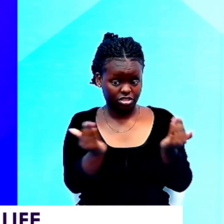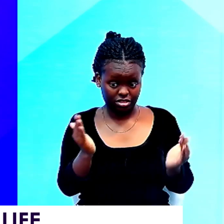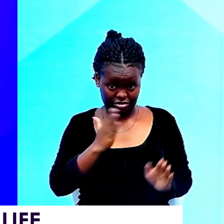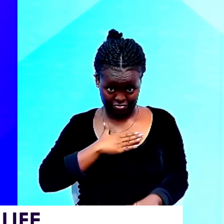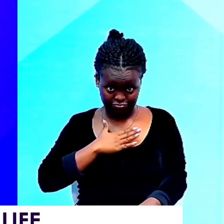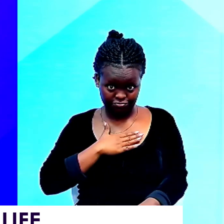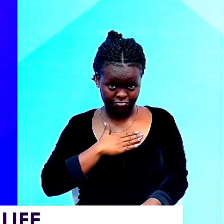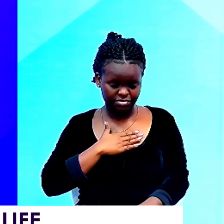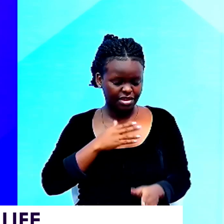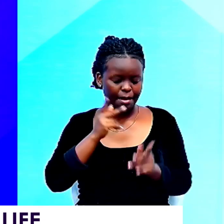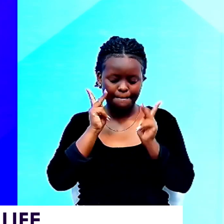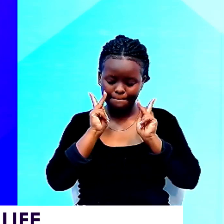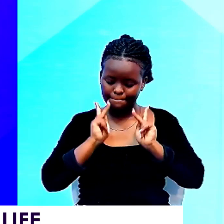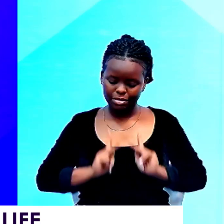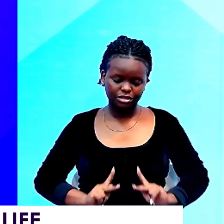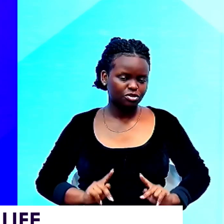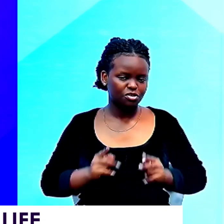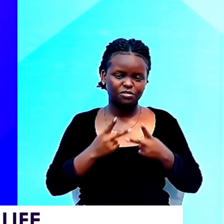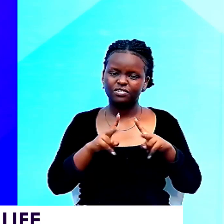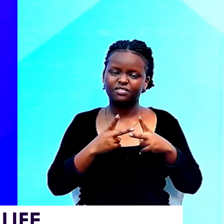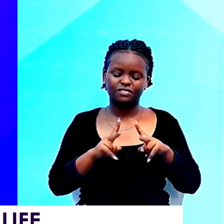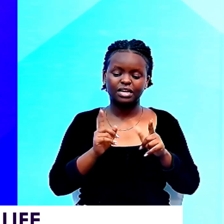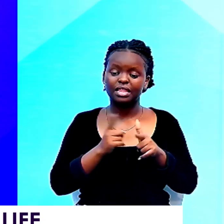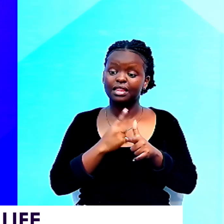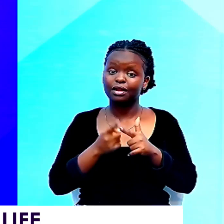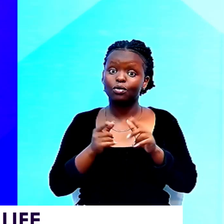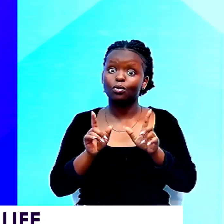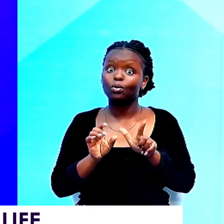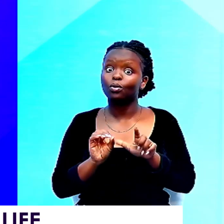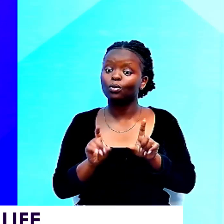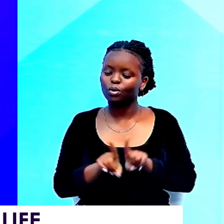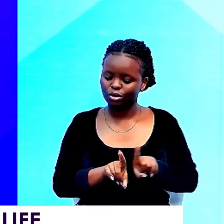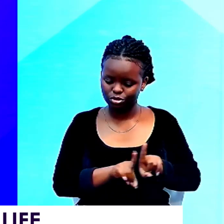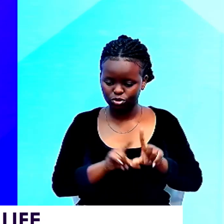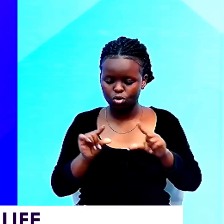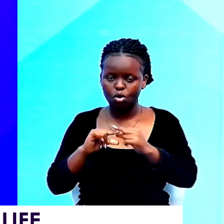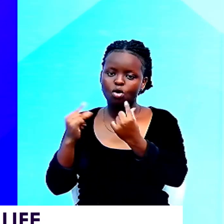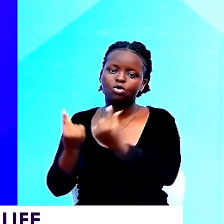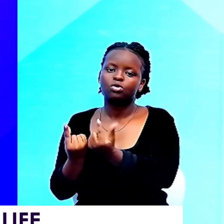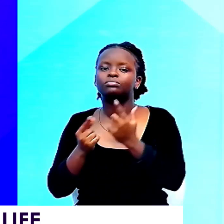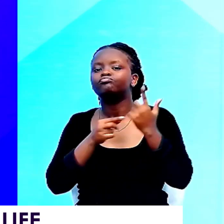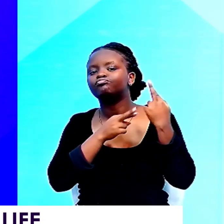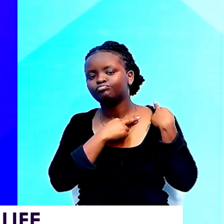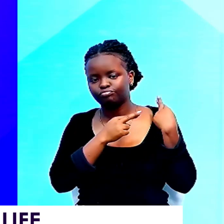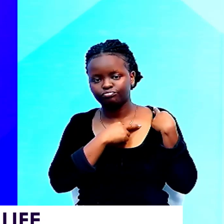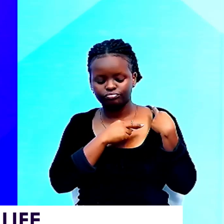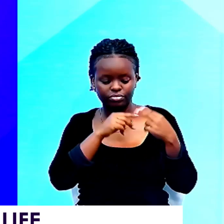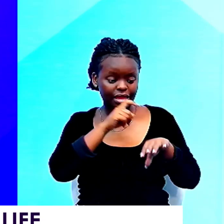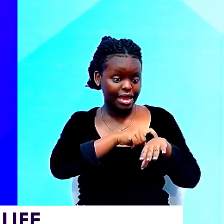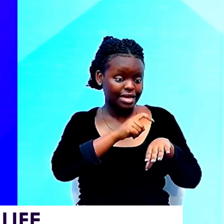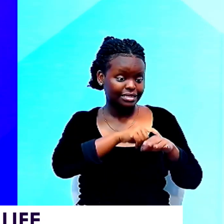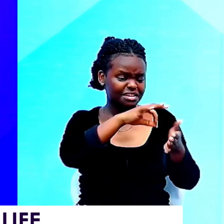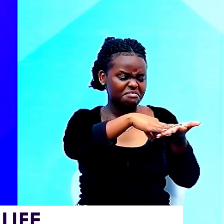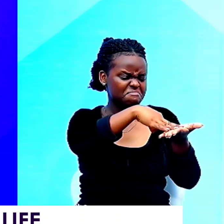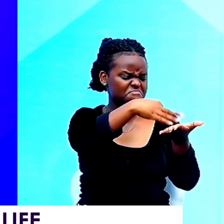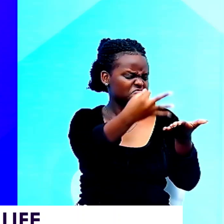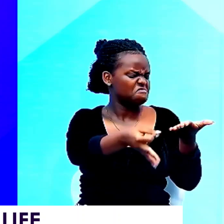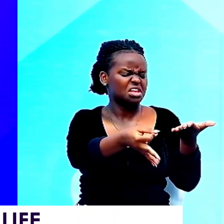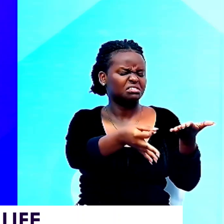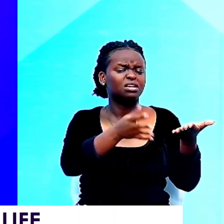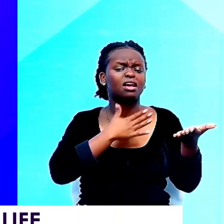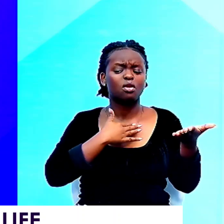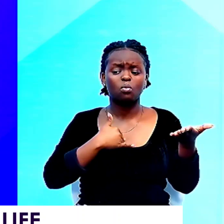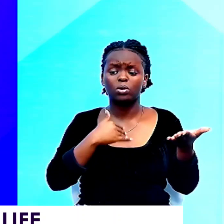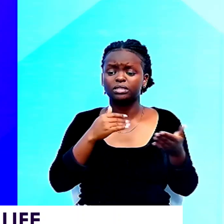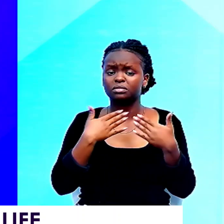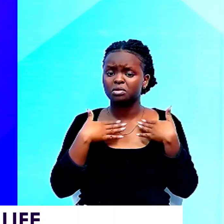personal, and again, it is also collective. But when you have failed and you want to silence people and